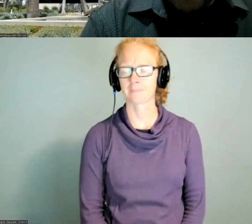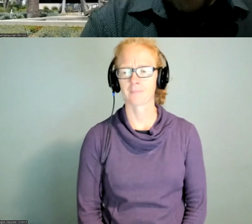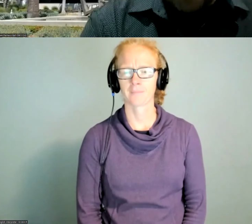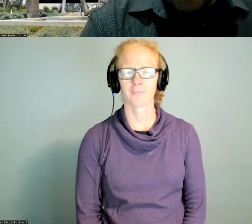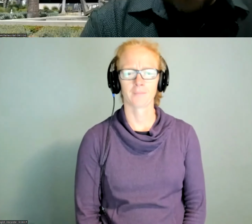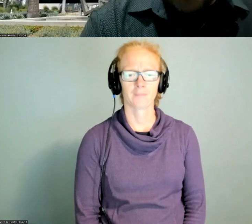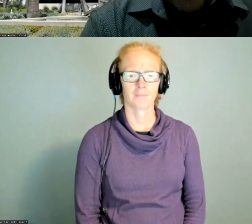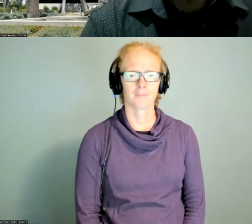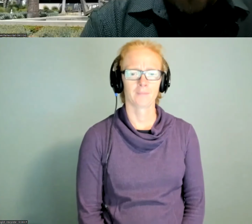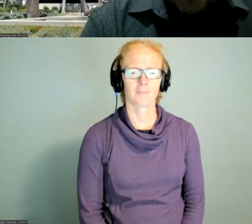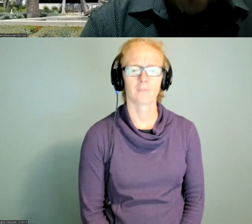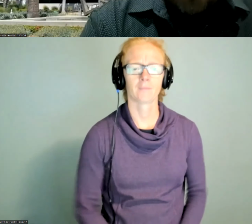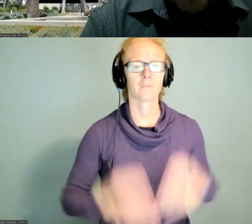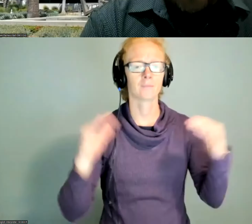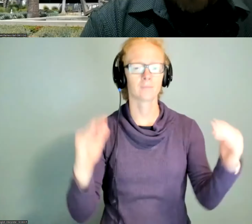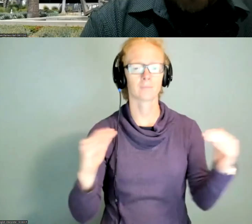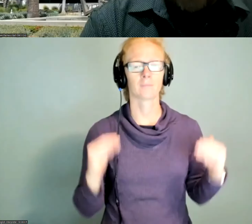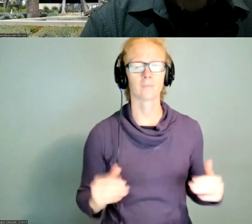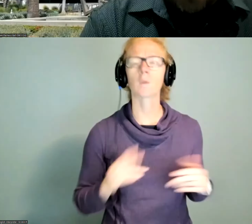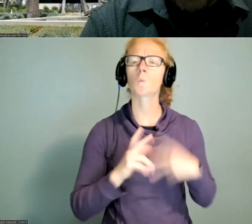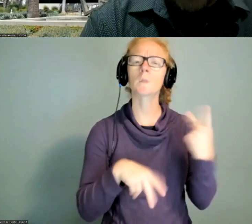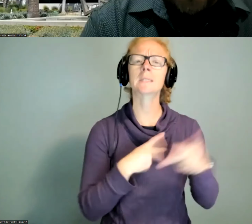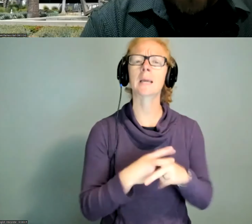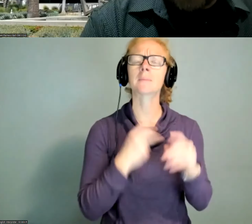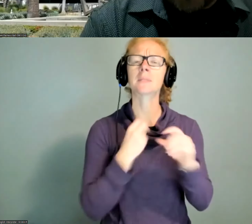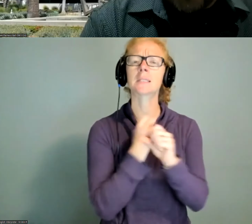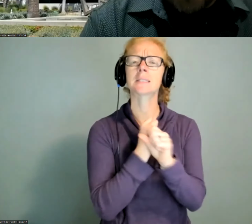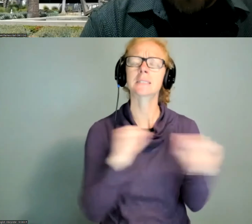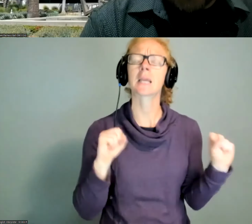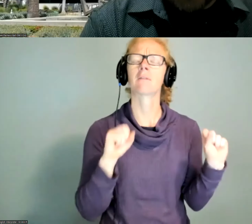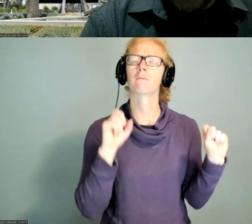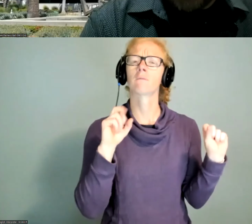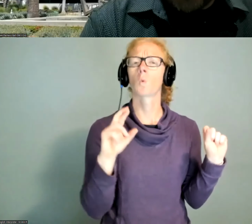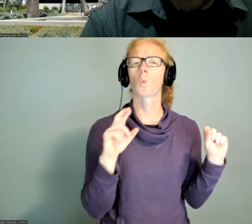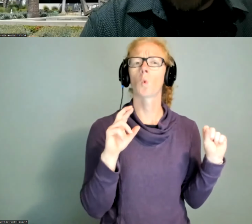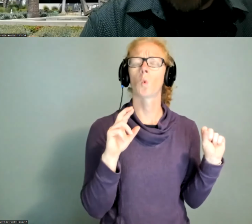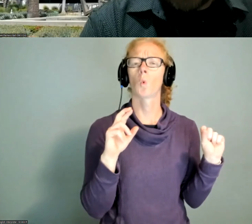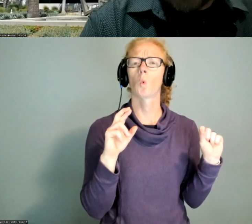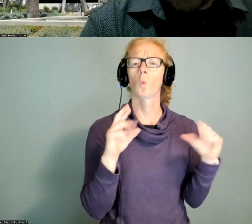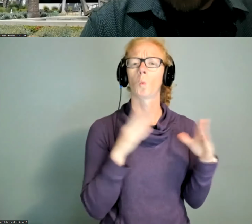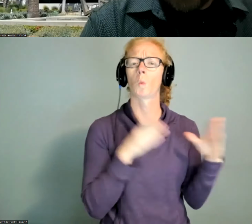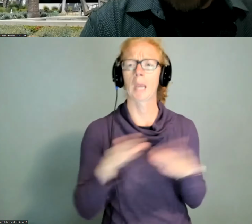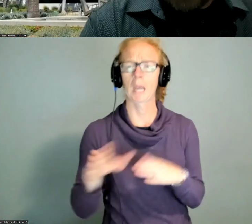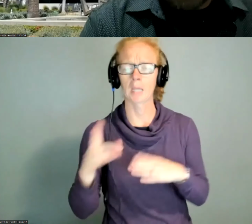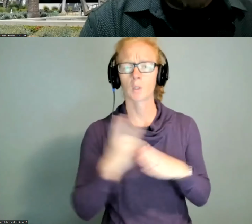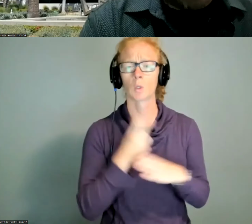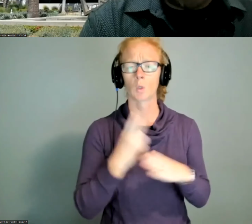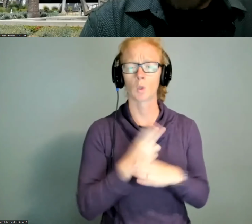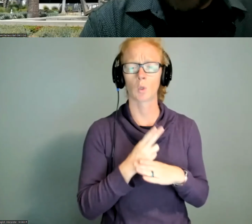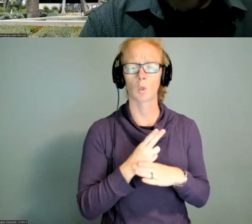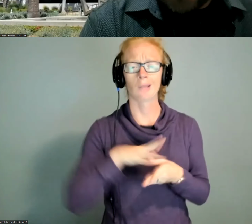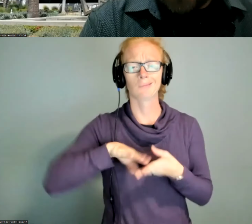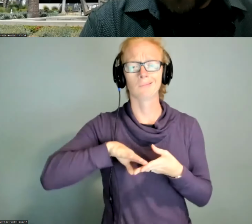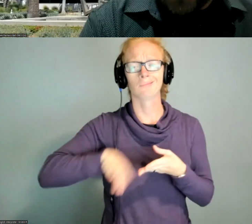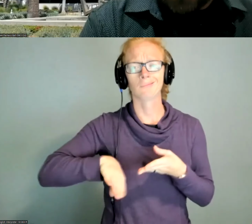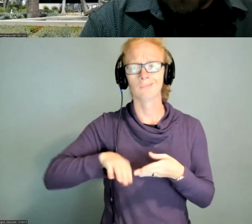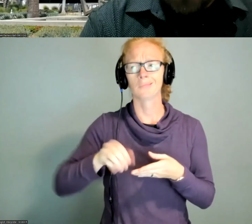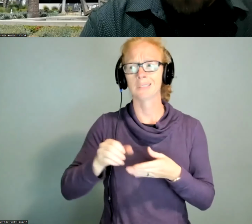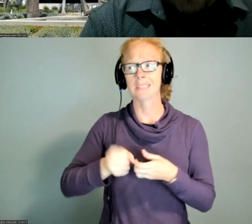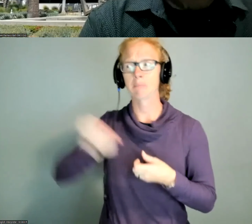I see the next question is, what types of safeguards or tactics are being used to avoid displacing disadvantaged